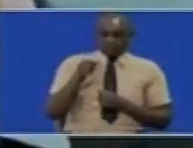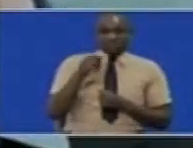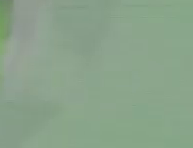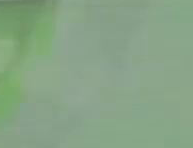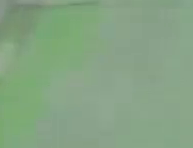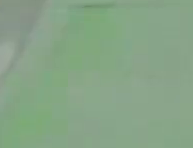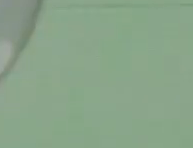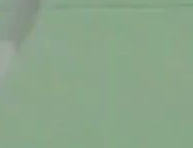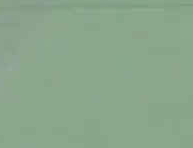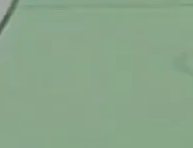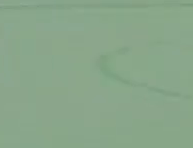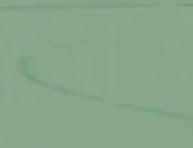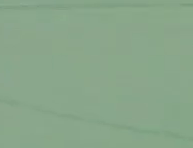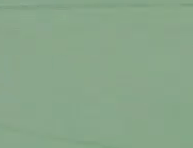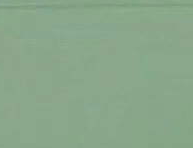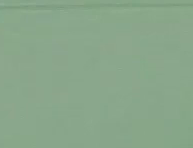Tesco.